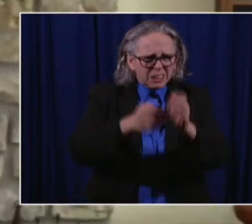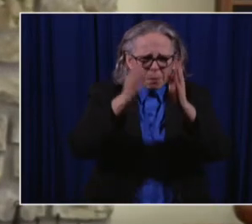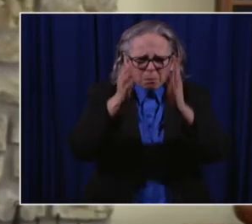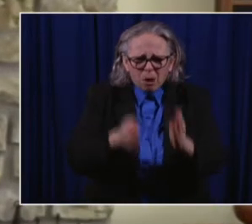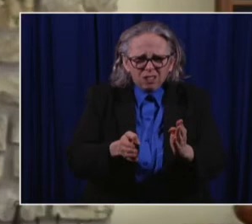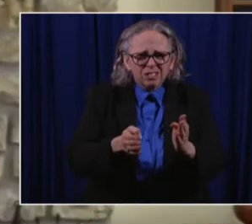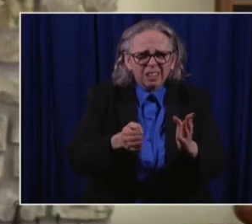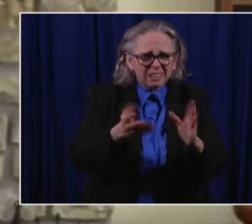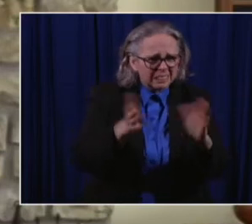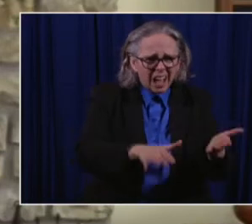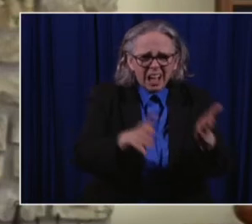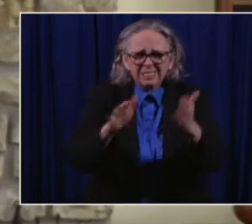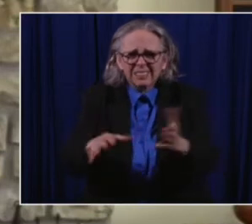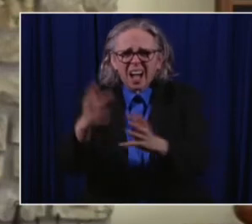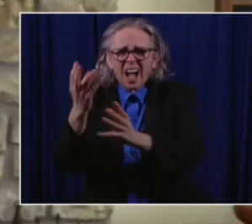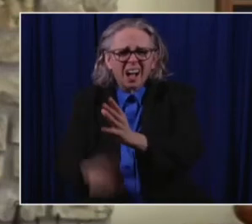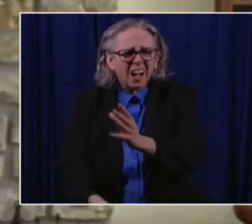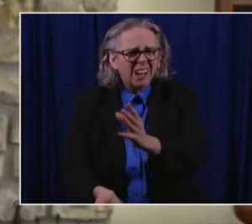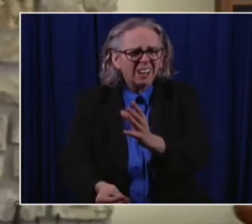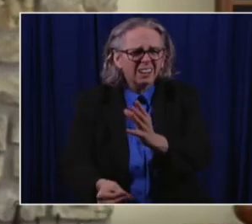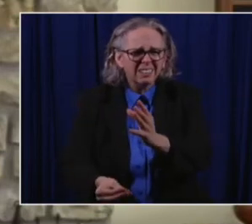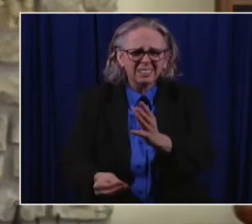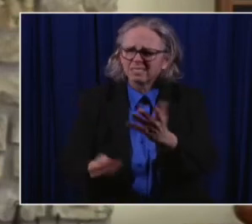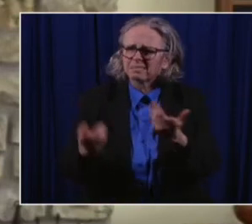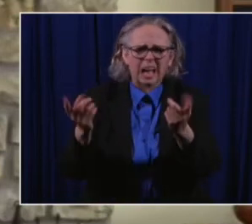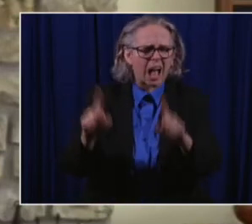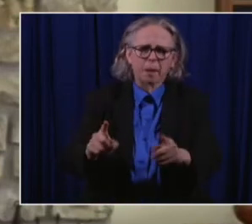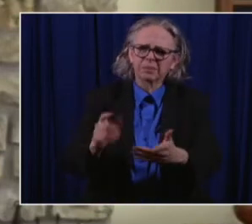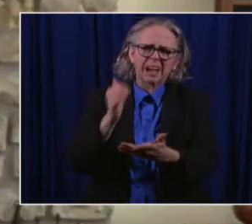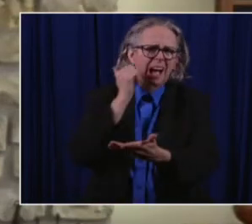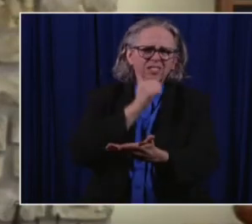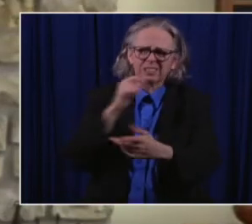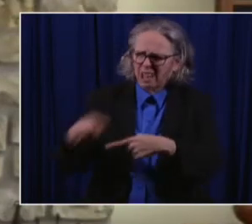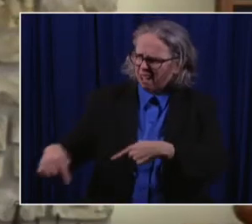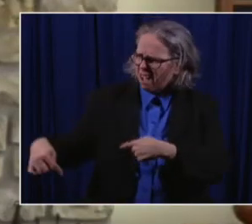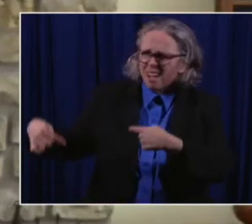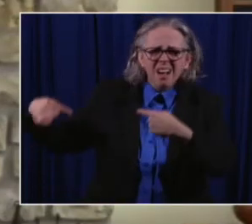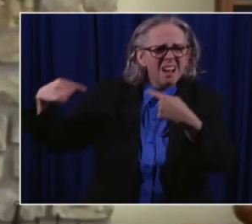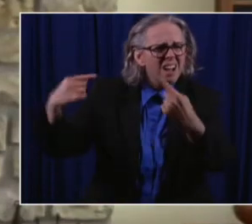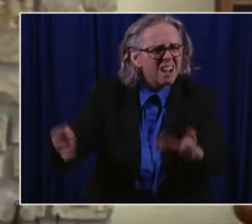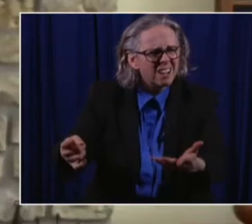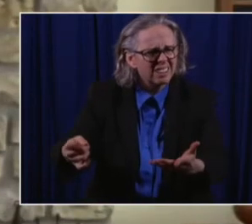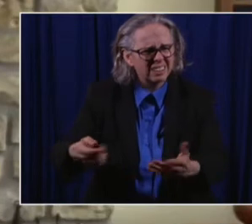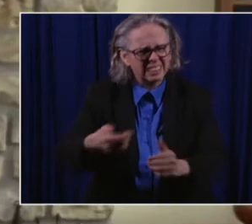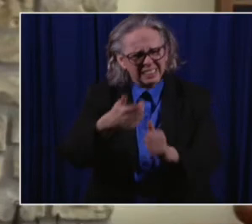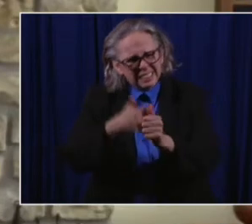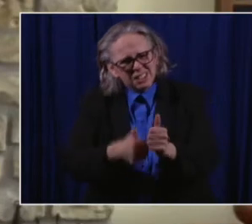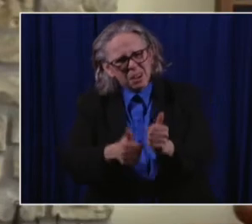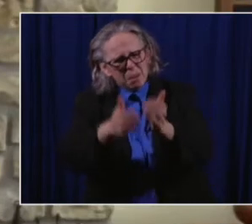we lose people every single day. Each of these lives matter.